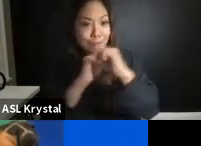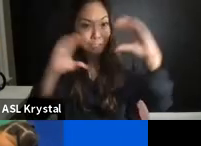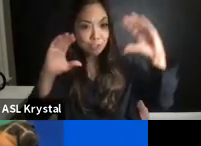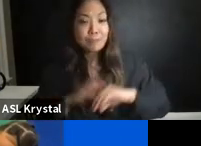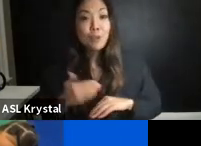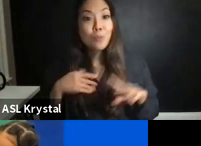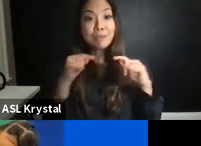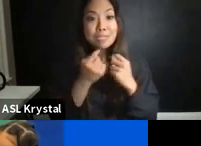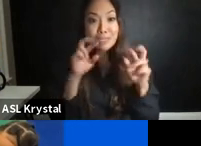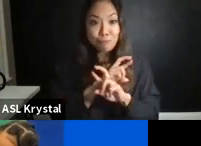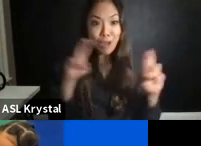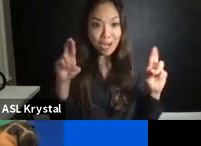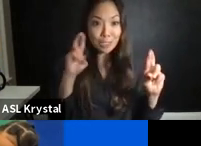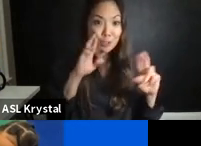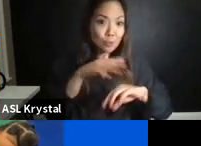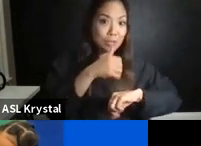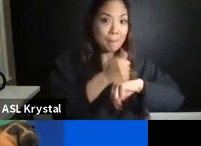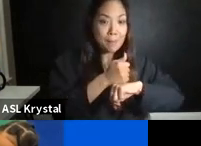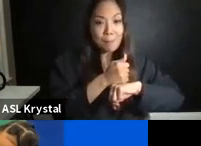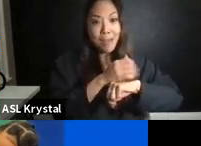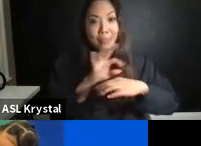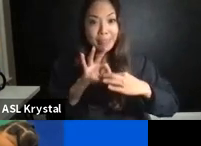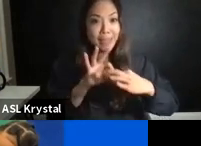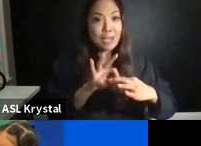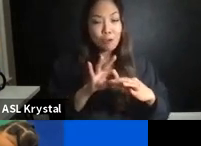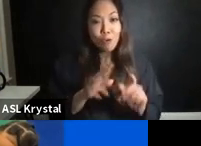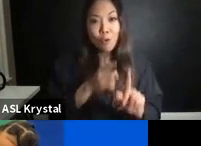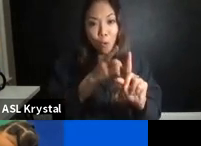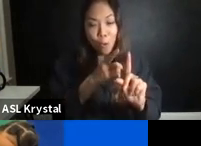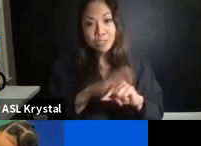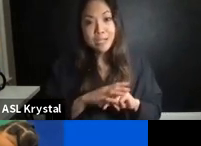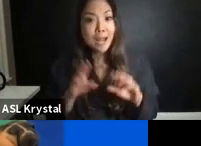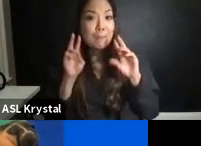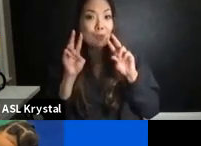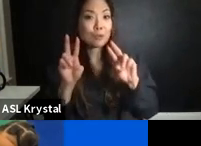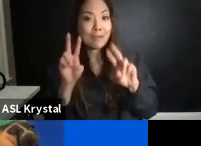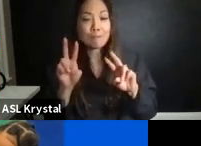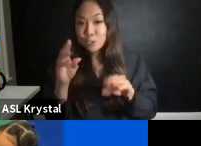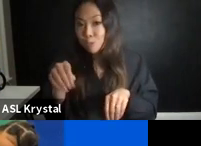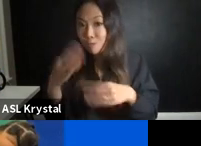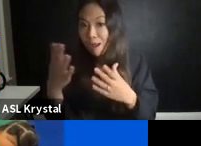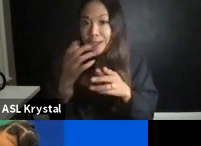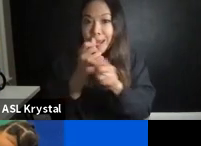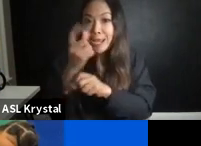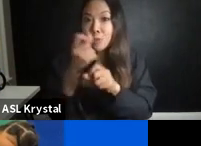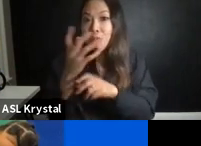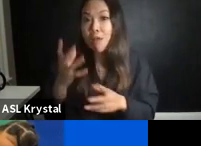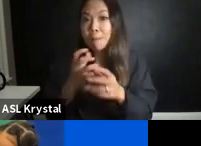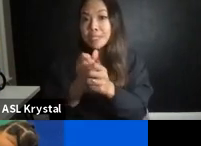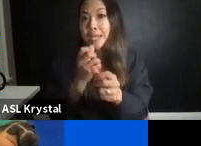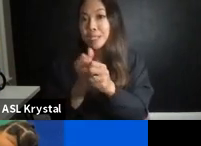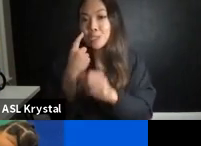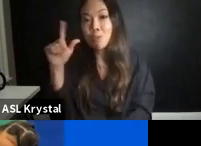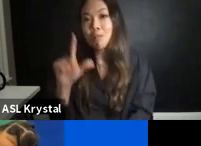anchor goals and i look forward to returning to you to provide annual updates to the library services program and